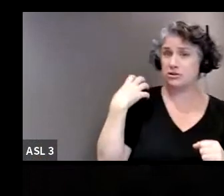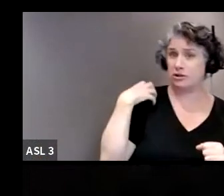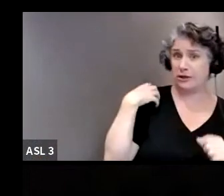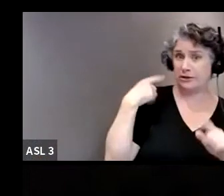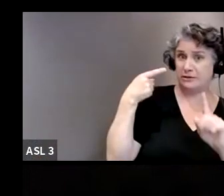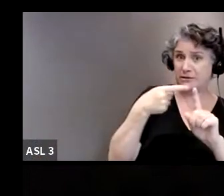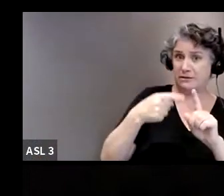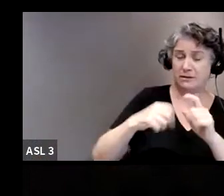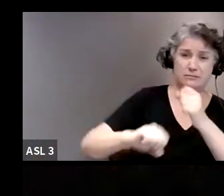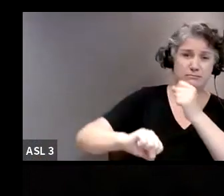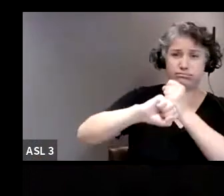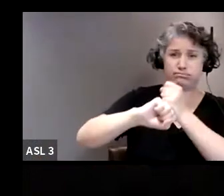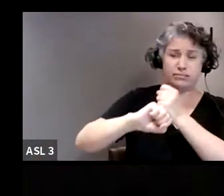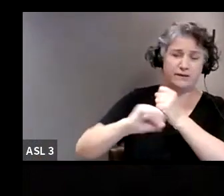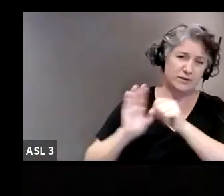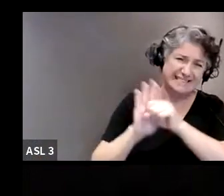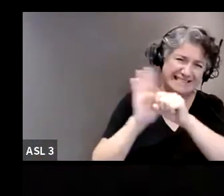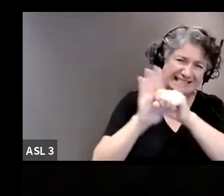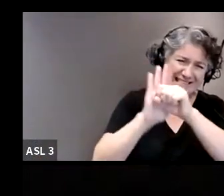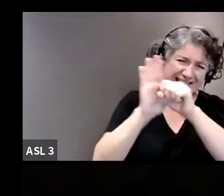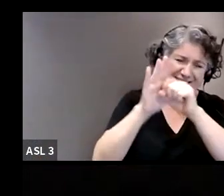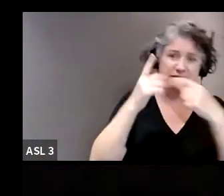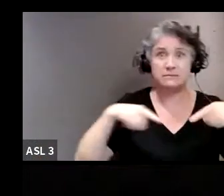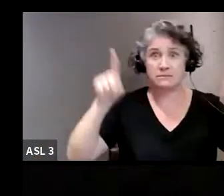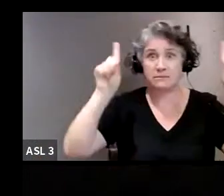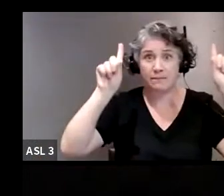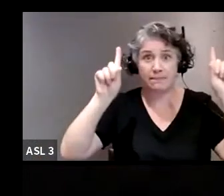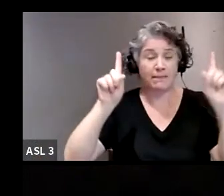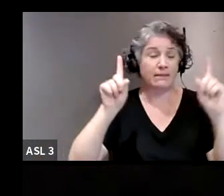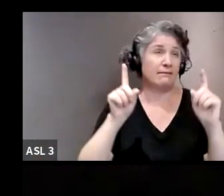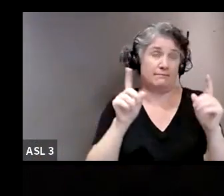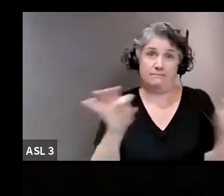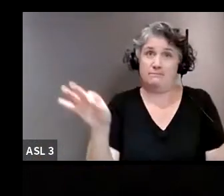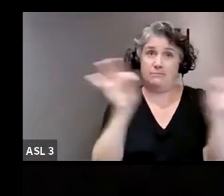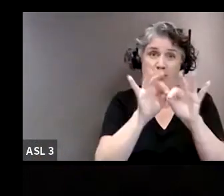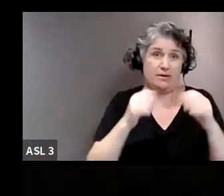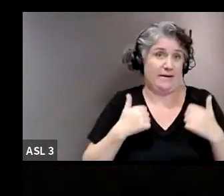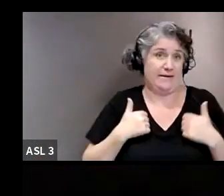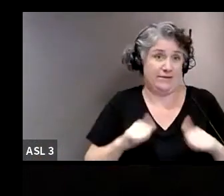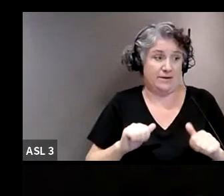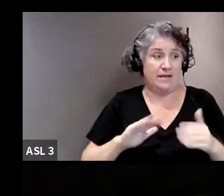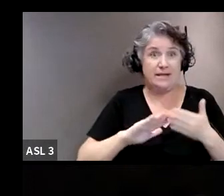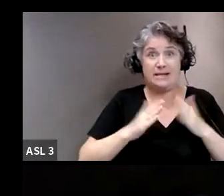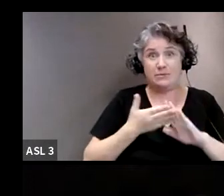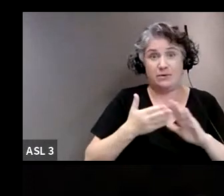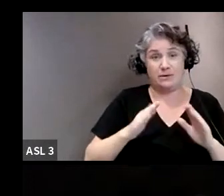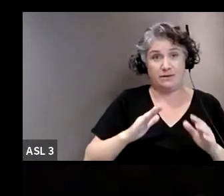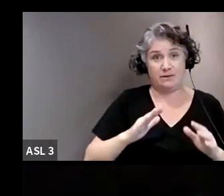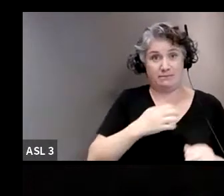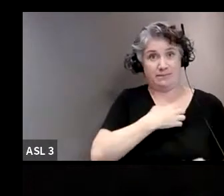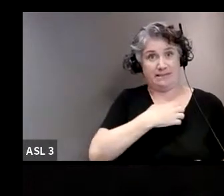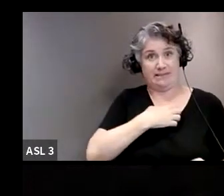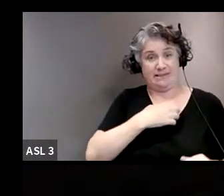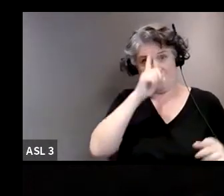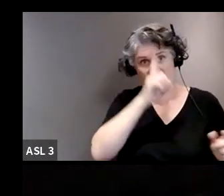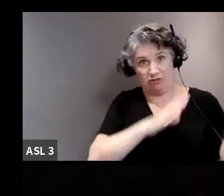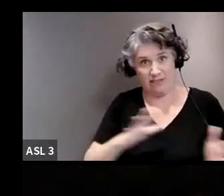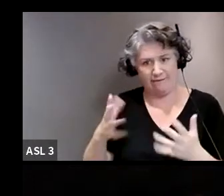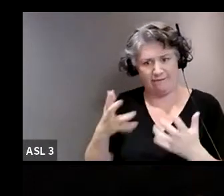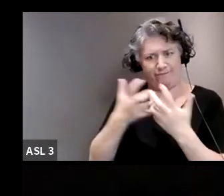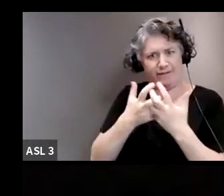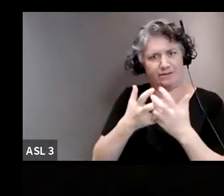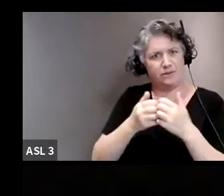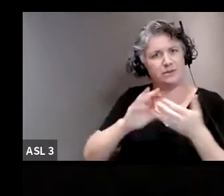in advancing that those are all incredibly important efforts our neighborhood policing strategy fits in with the community safety well being